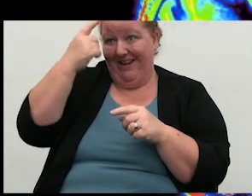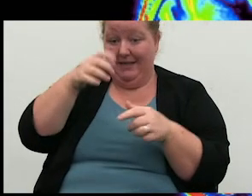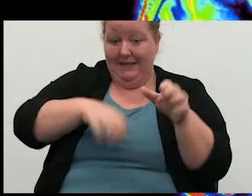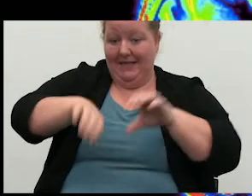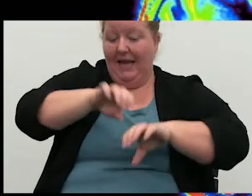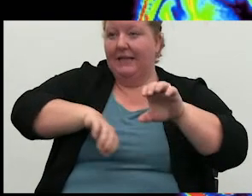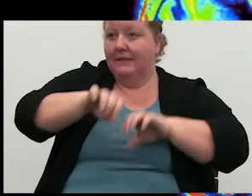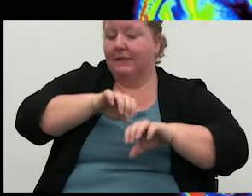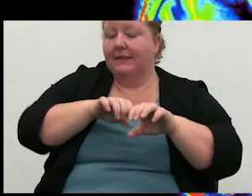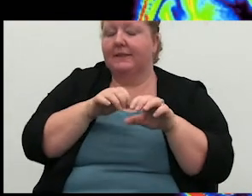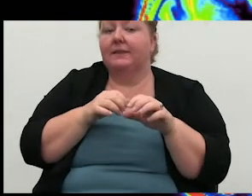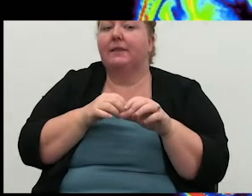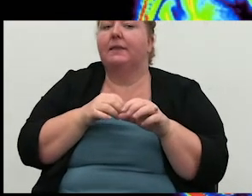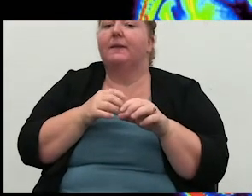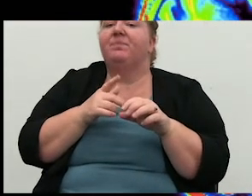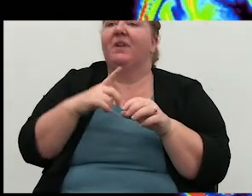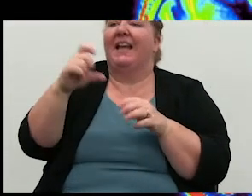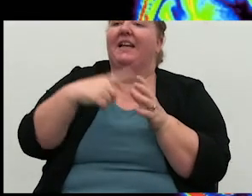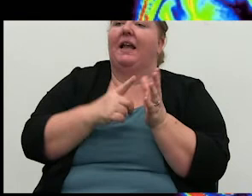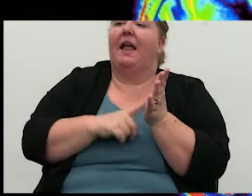John D. Van Horn.